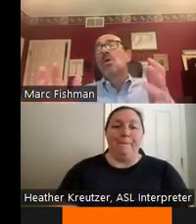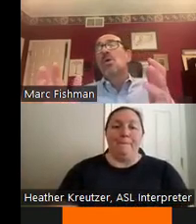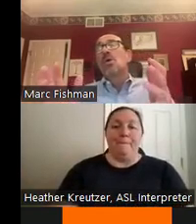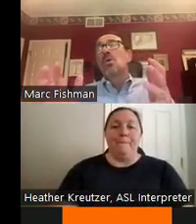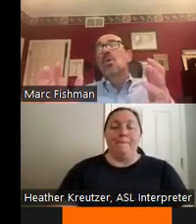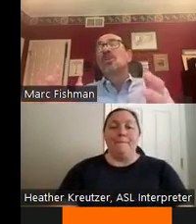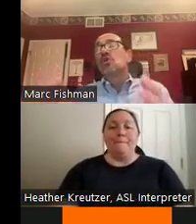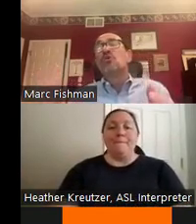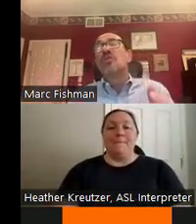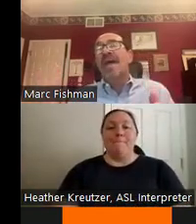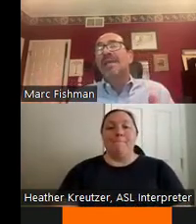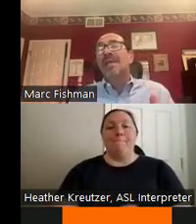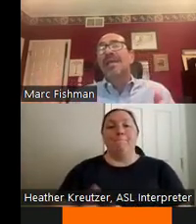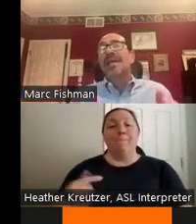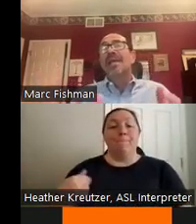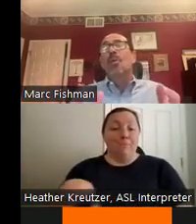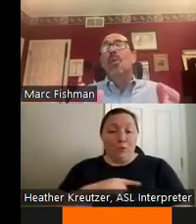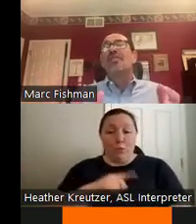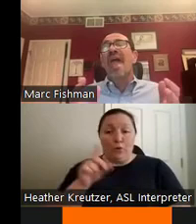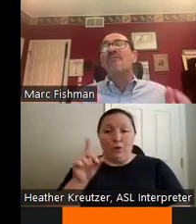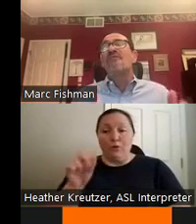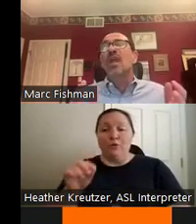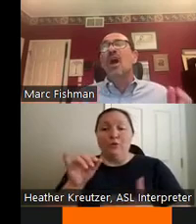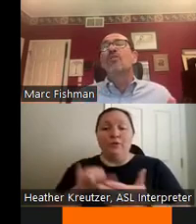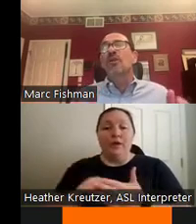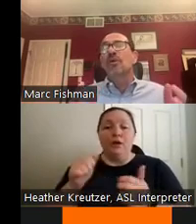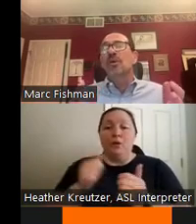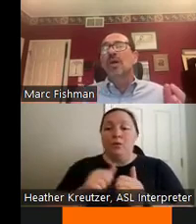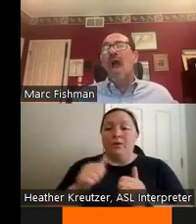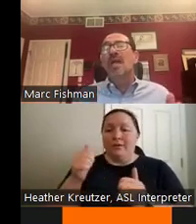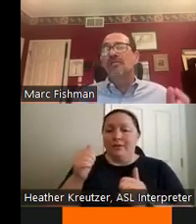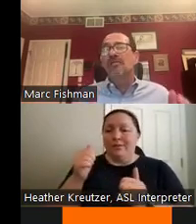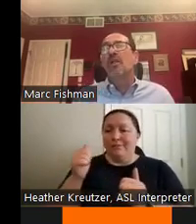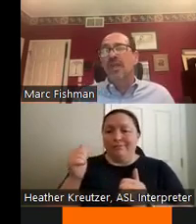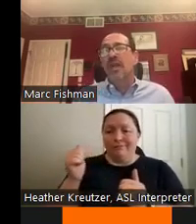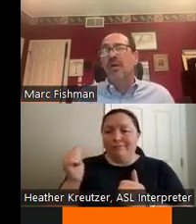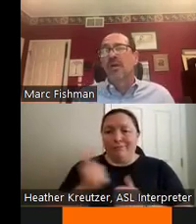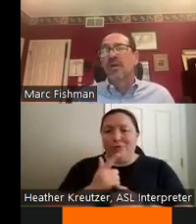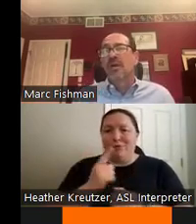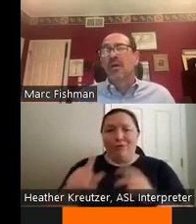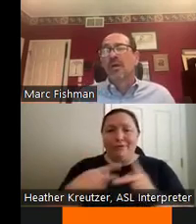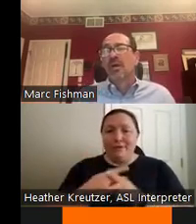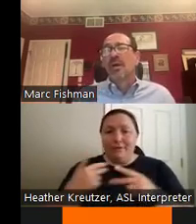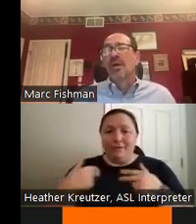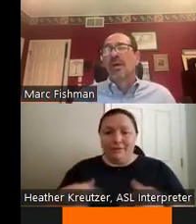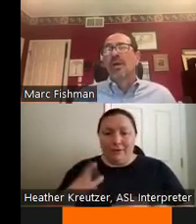way, we do that with every other kind of healthcare.